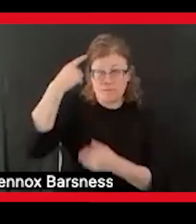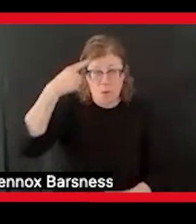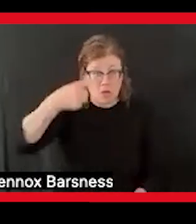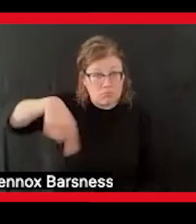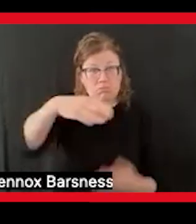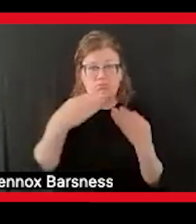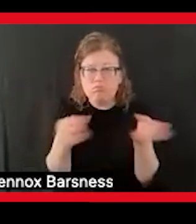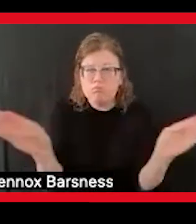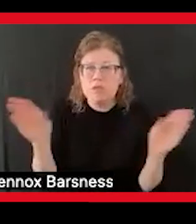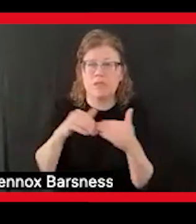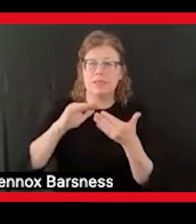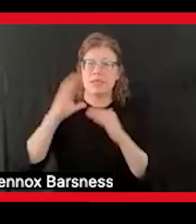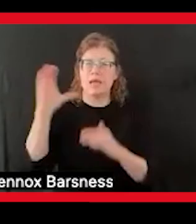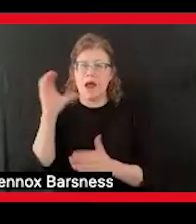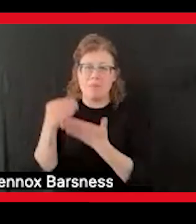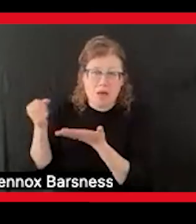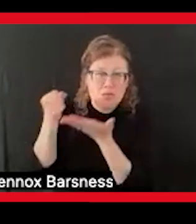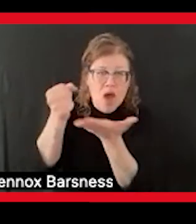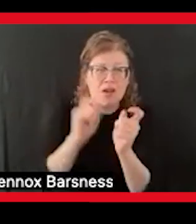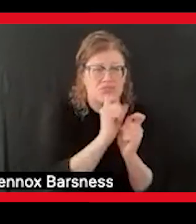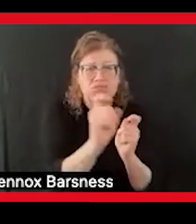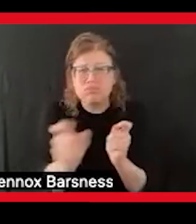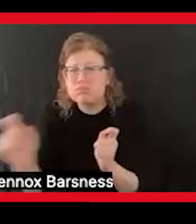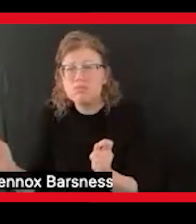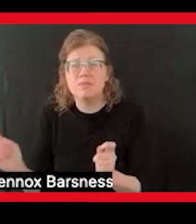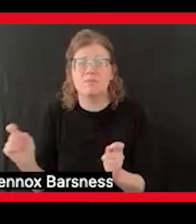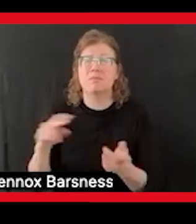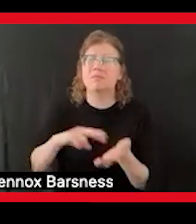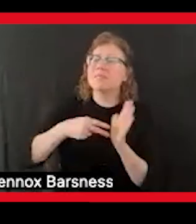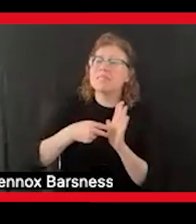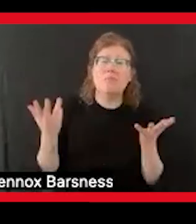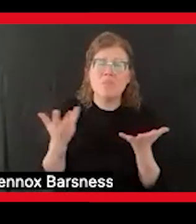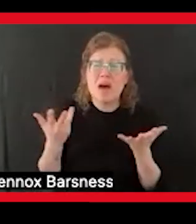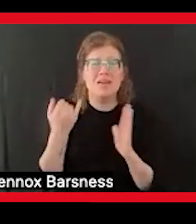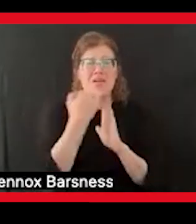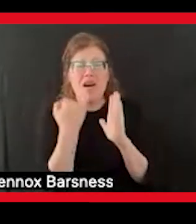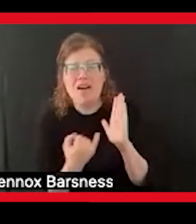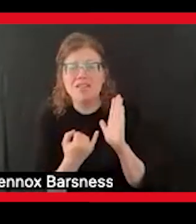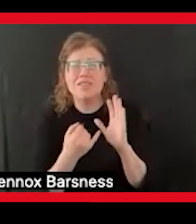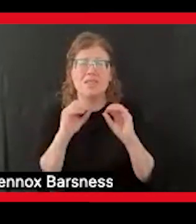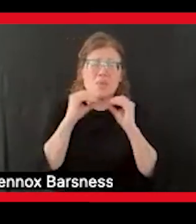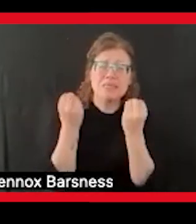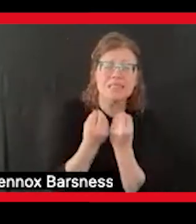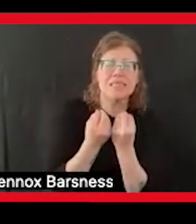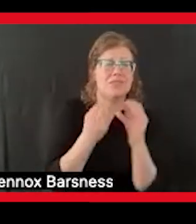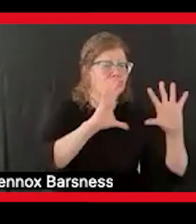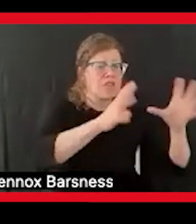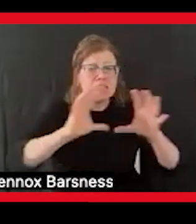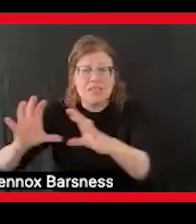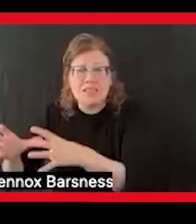where all artists and organizations have freedom and agency and platform to share their stories,